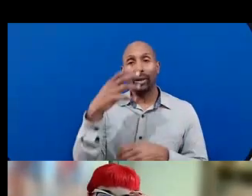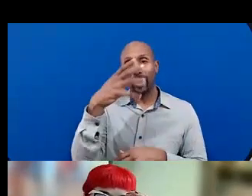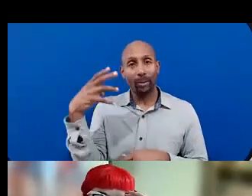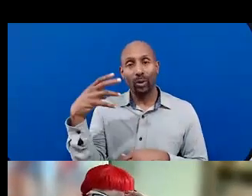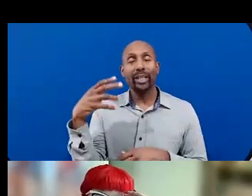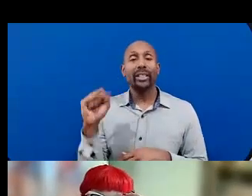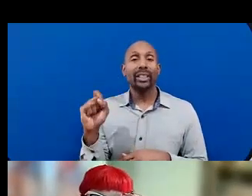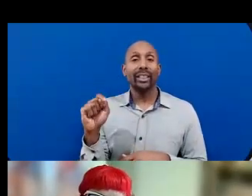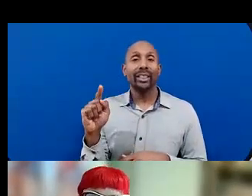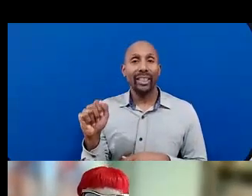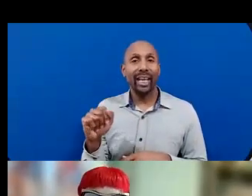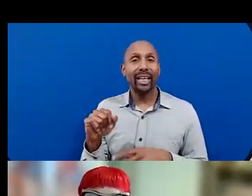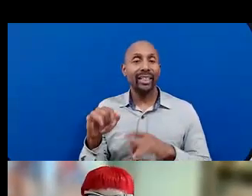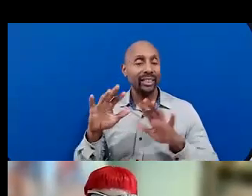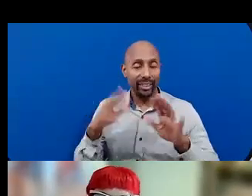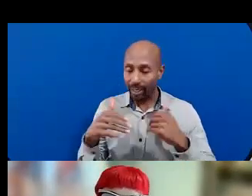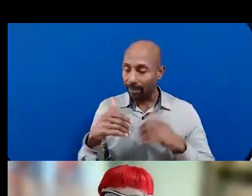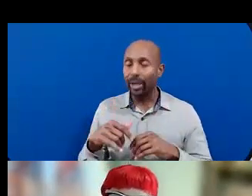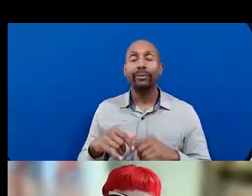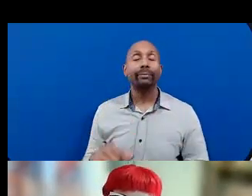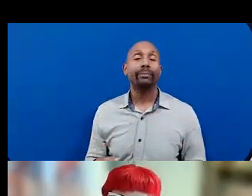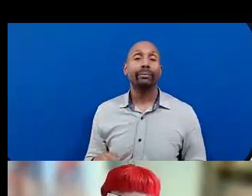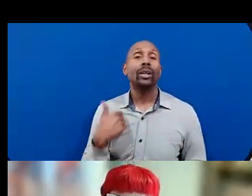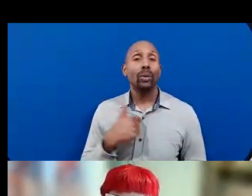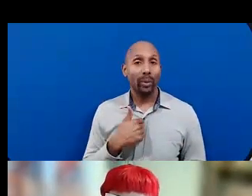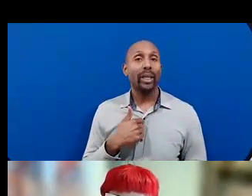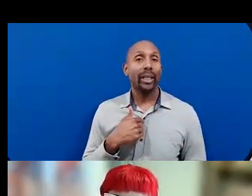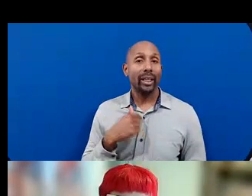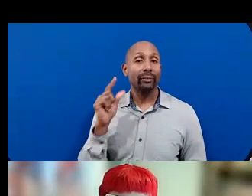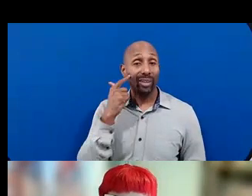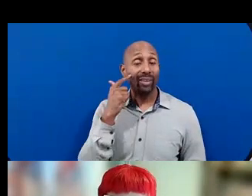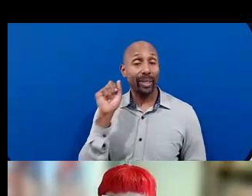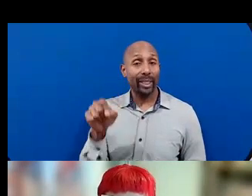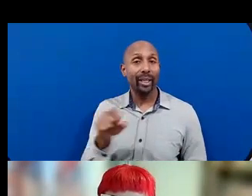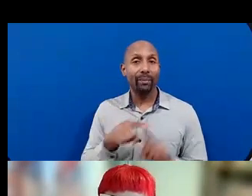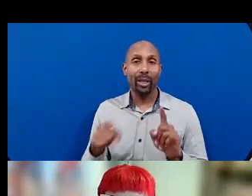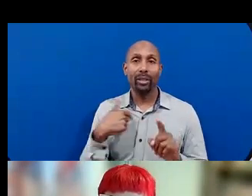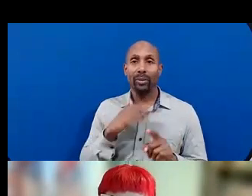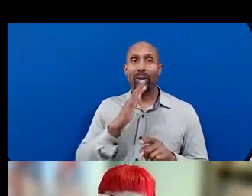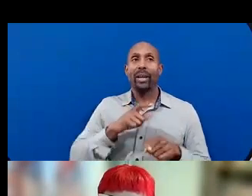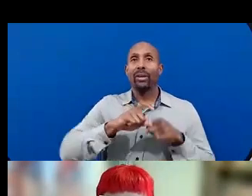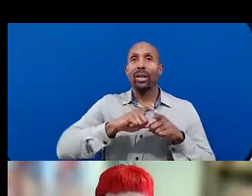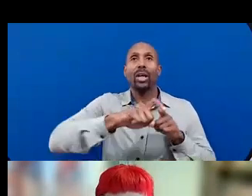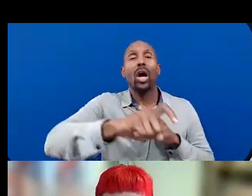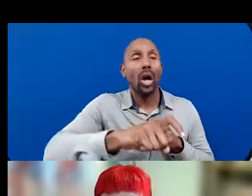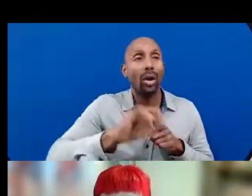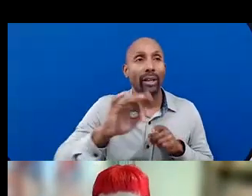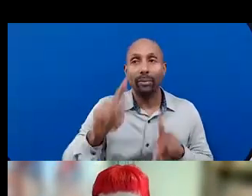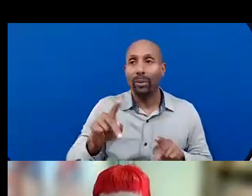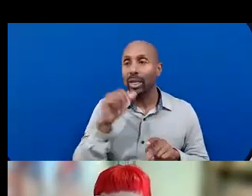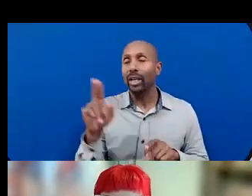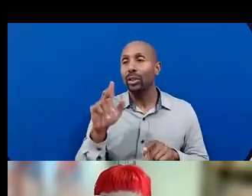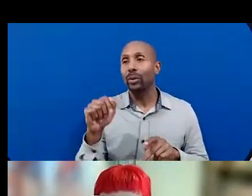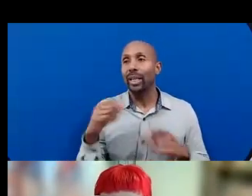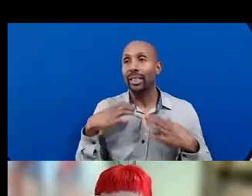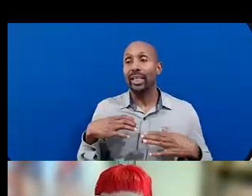So I know we are government, but we also would never call, like, if someone is not a U.S. citizen or